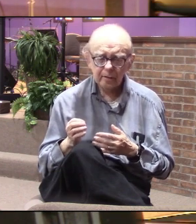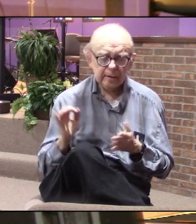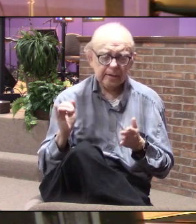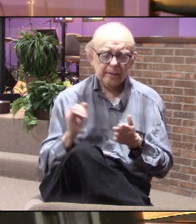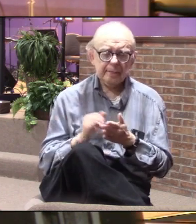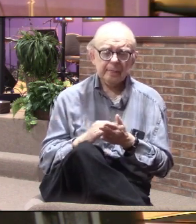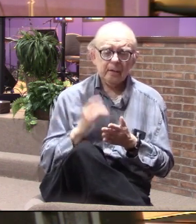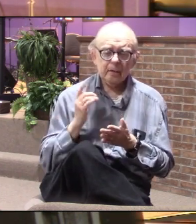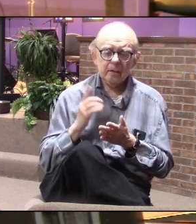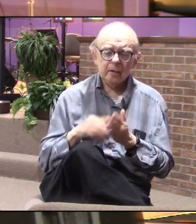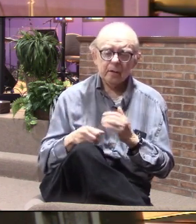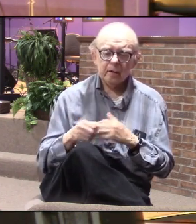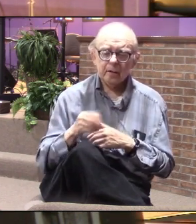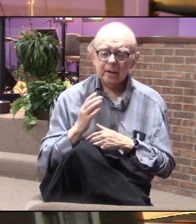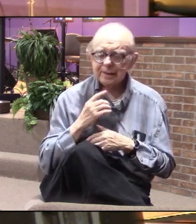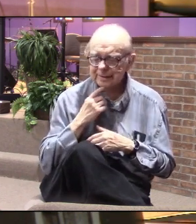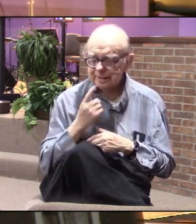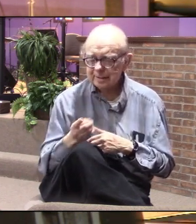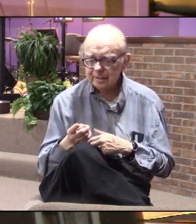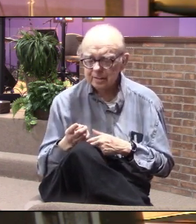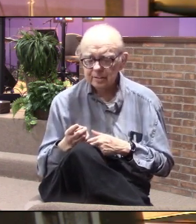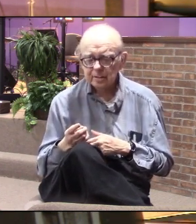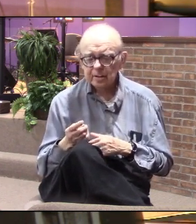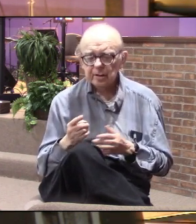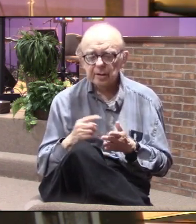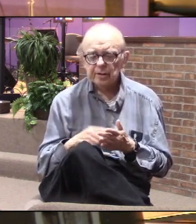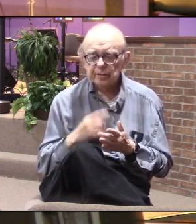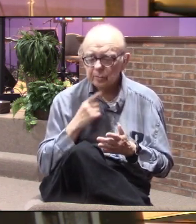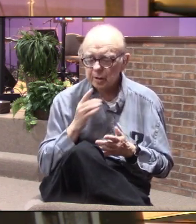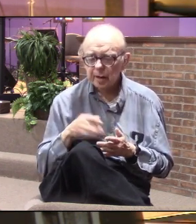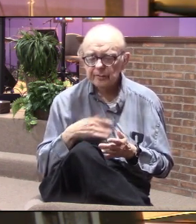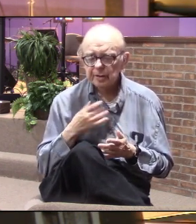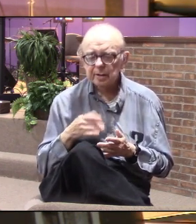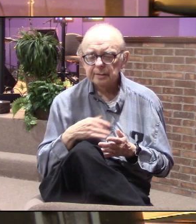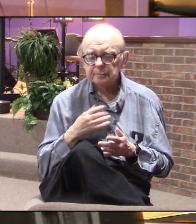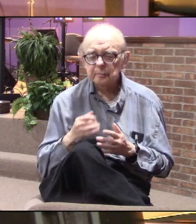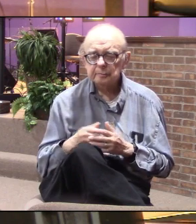That's what he says. This is what I'm feeling.